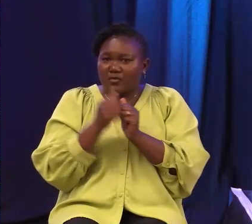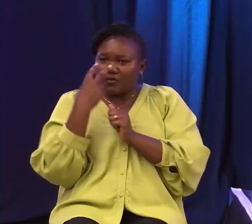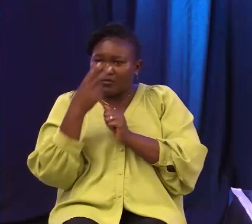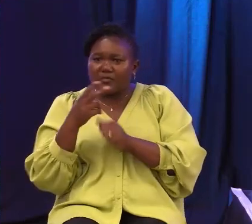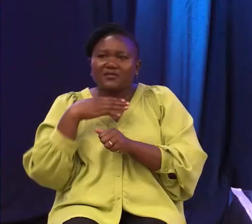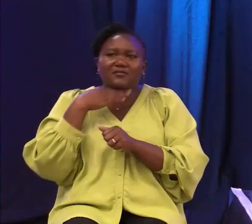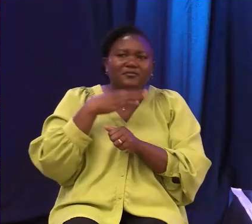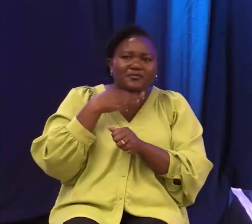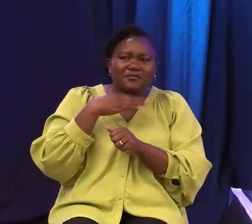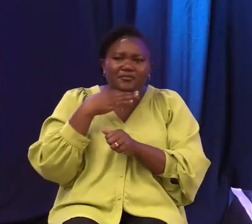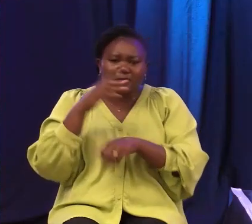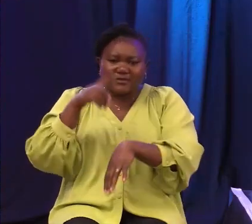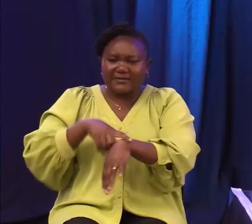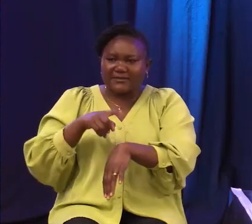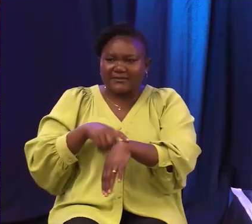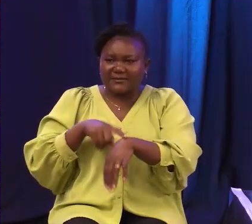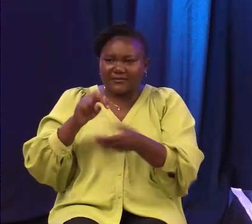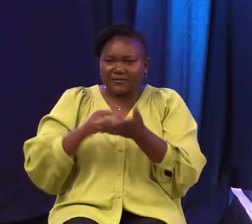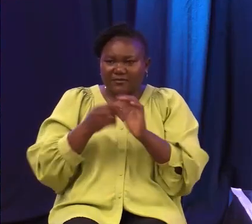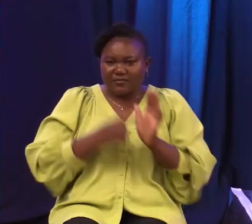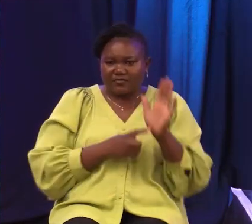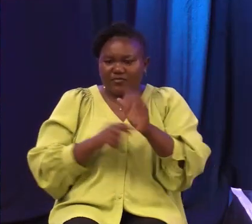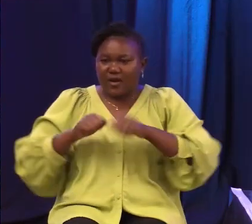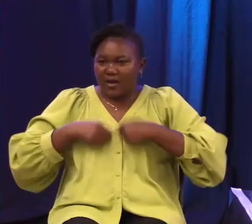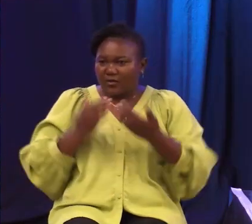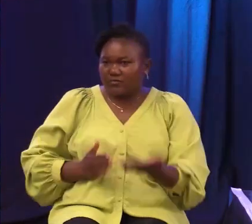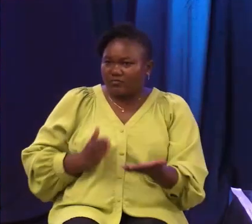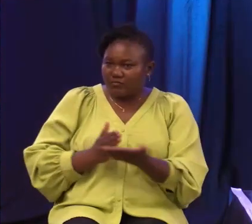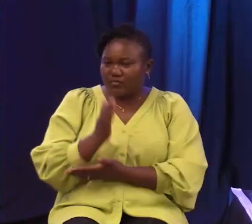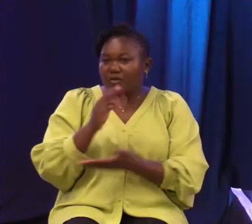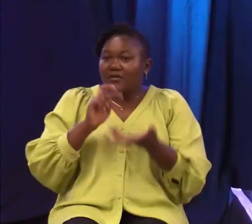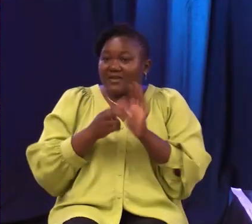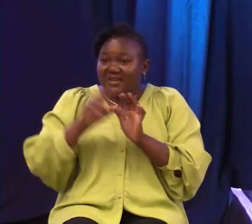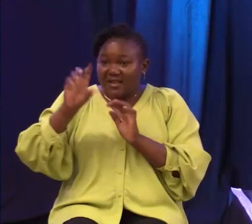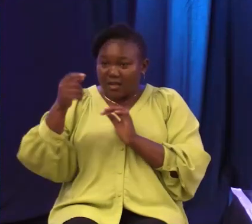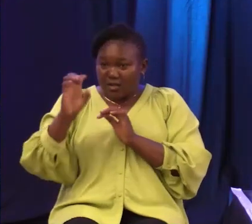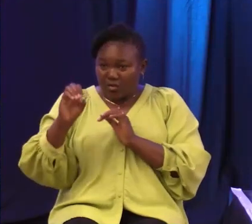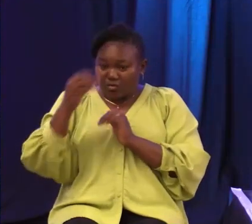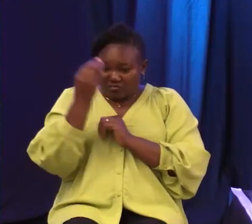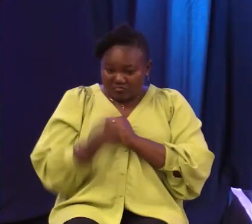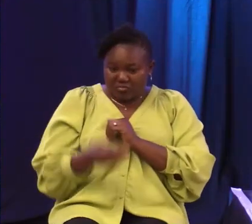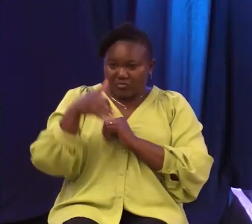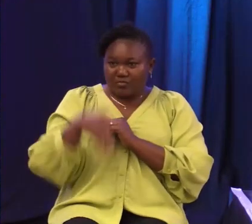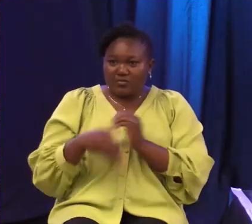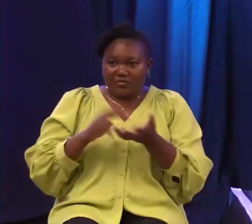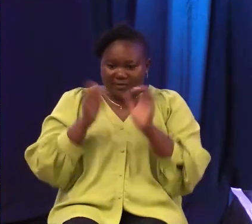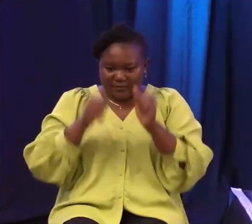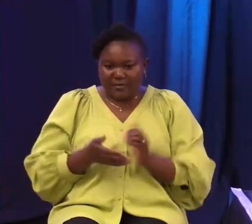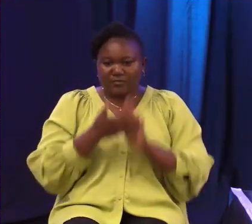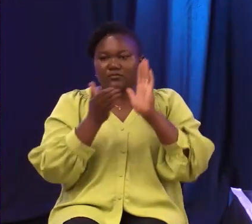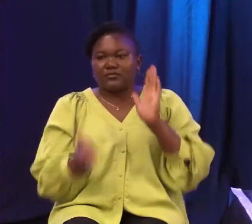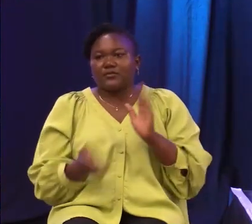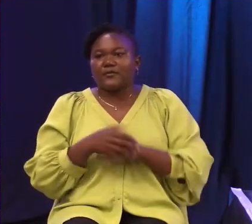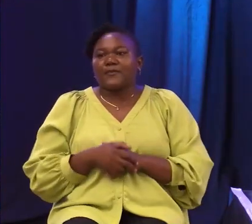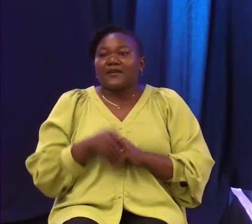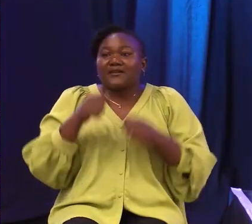historical moment in which the symbol of our rights, our logo as the Namibian child, is to be revealed.